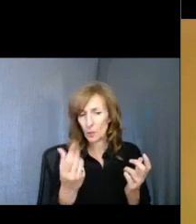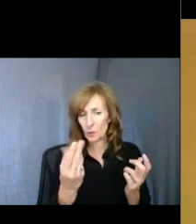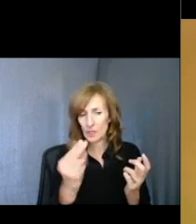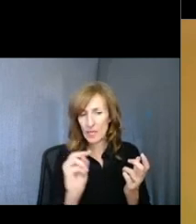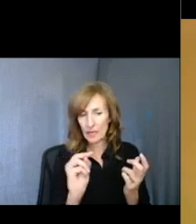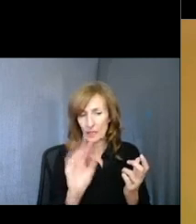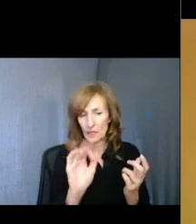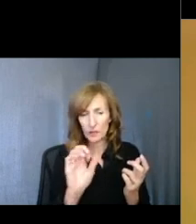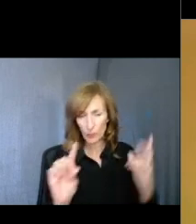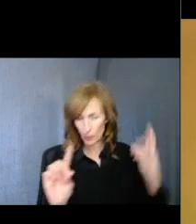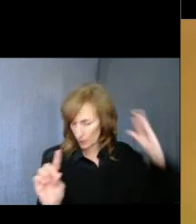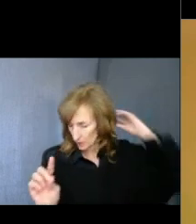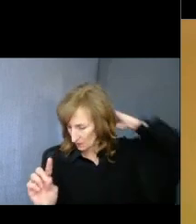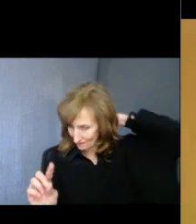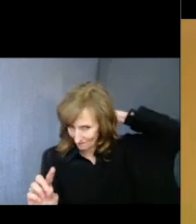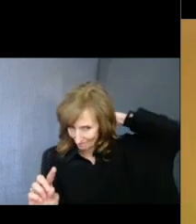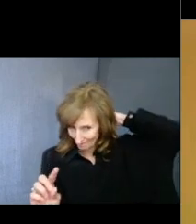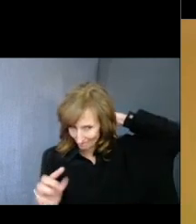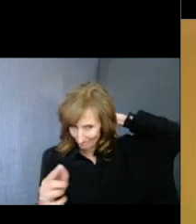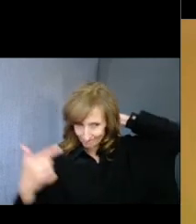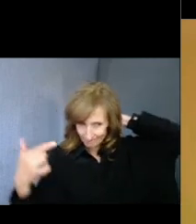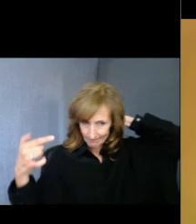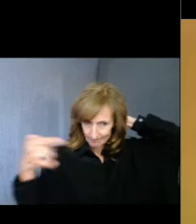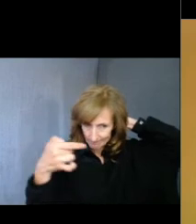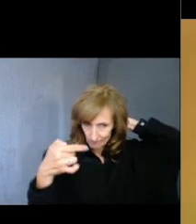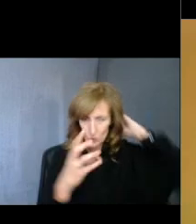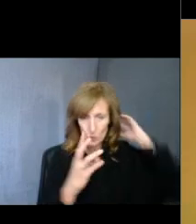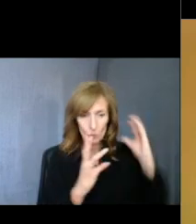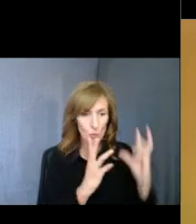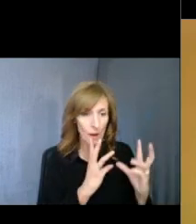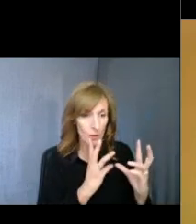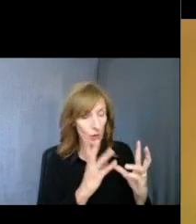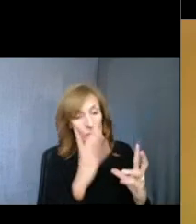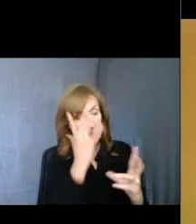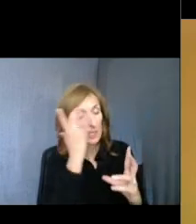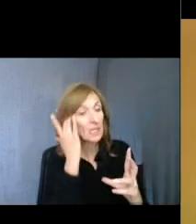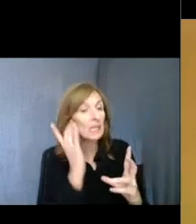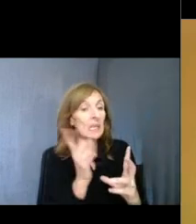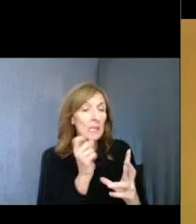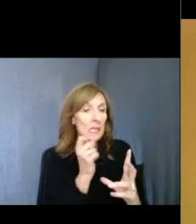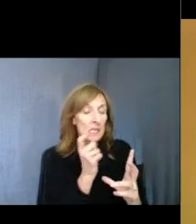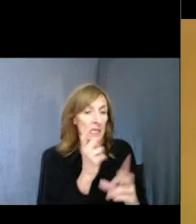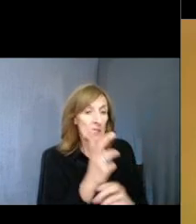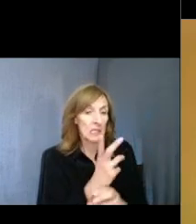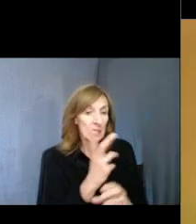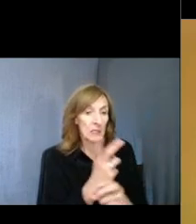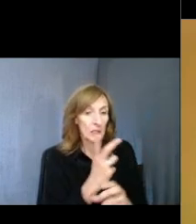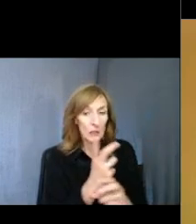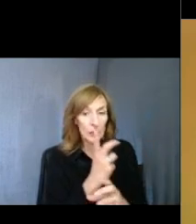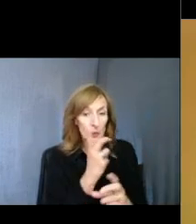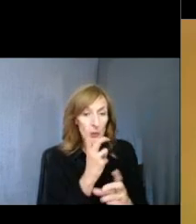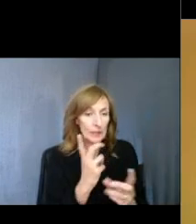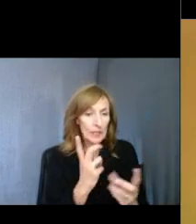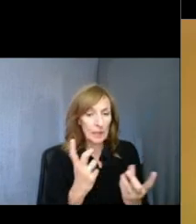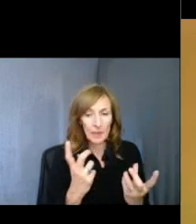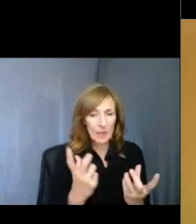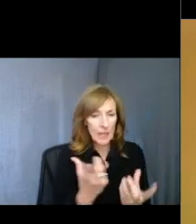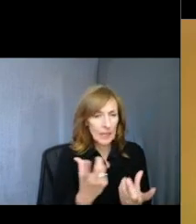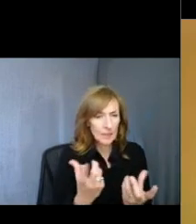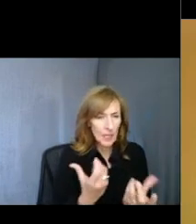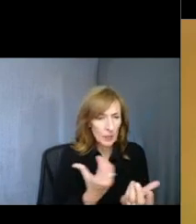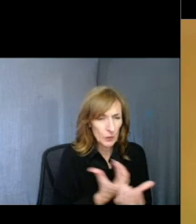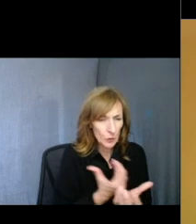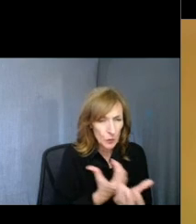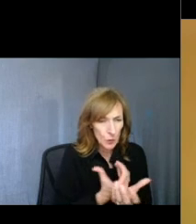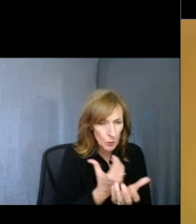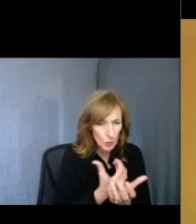there. I obviously have never used them. They're just out in practice in the last year or two that are supposed to be helpful